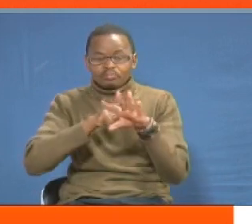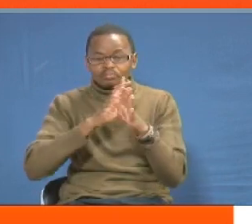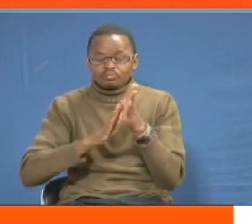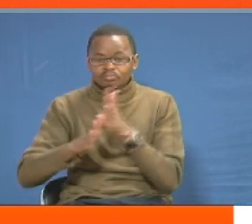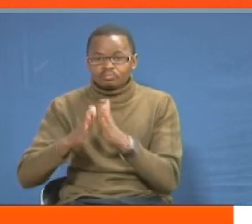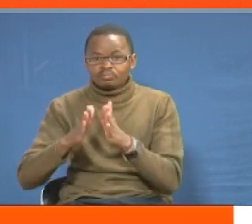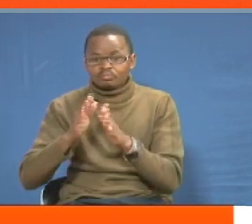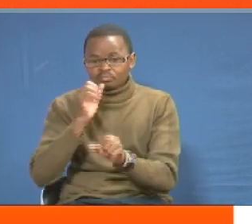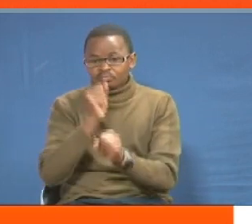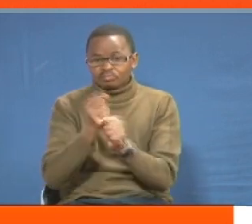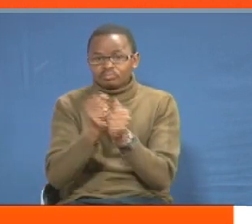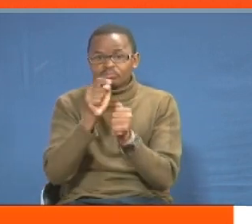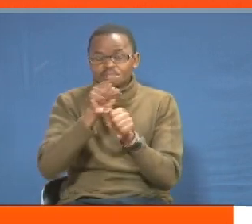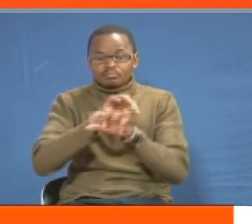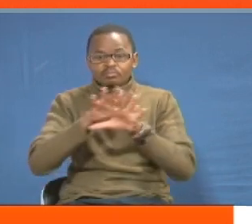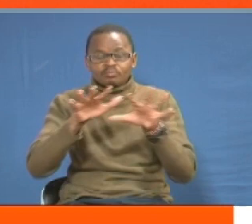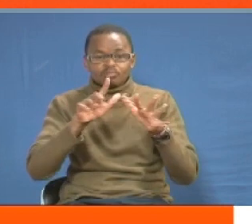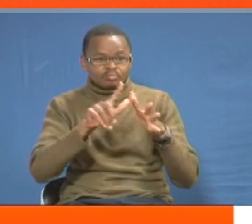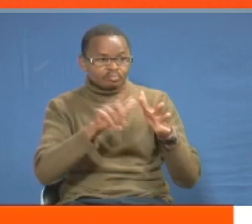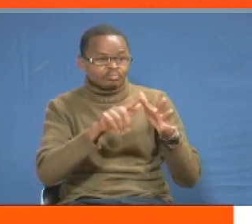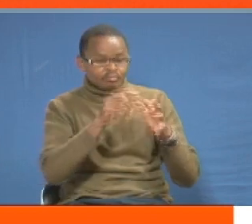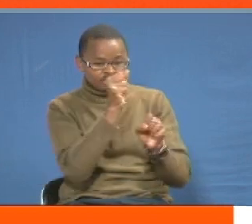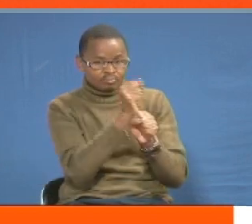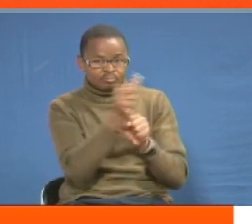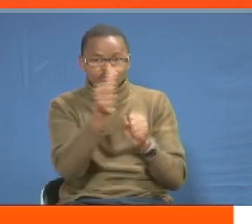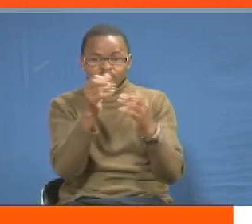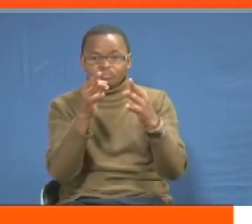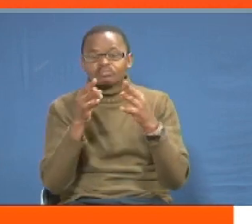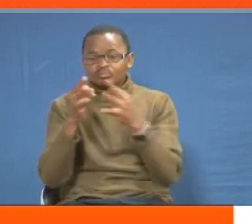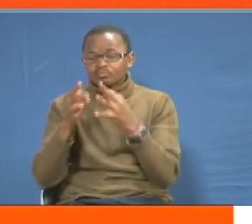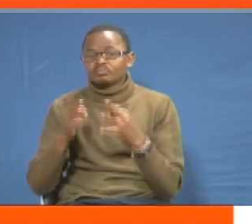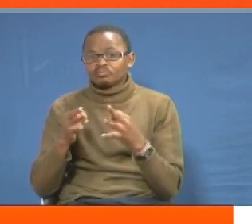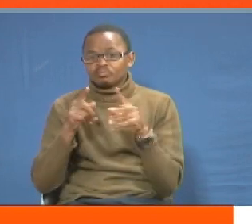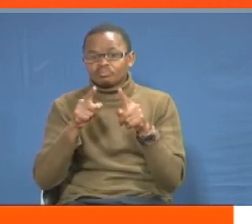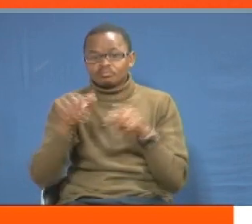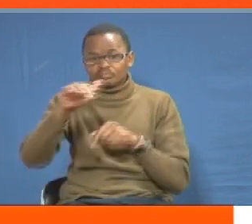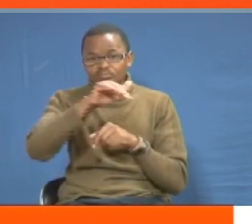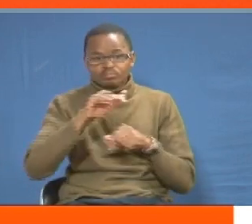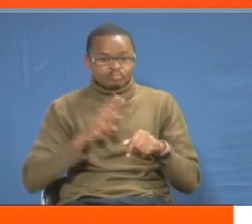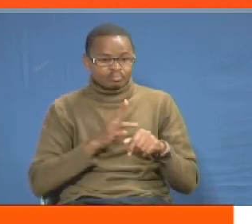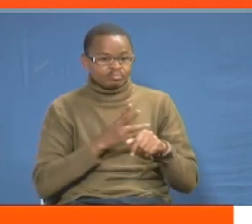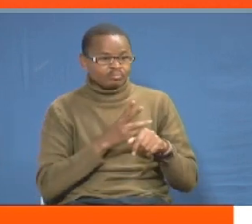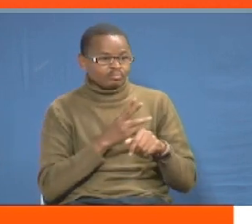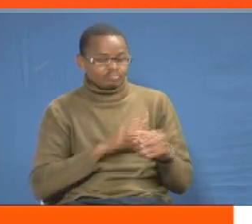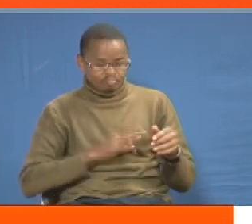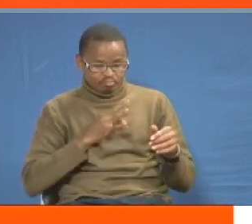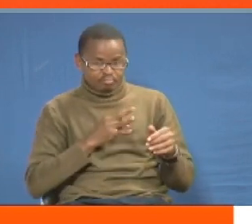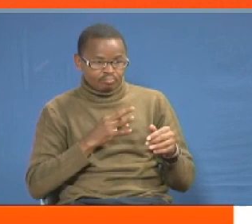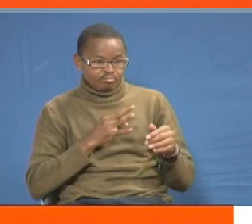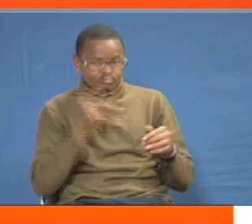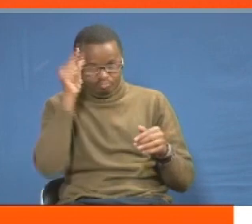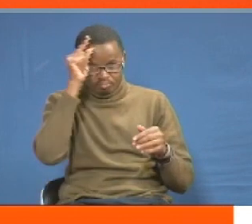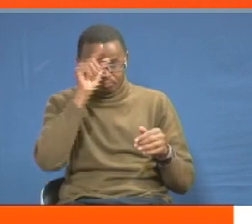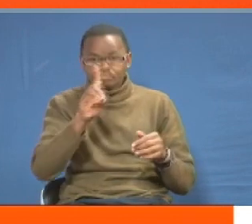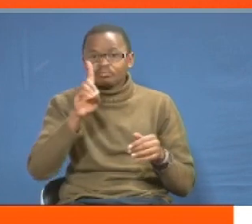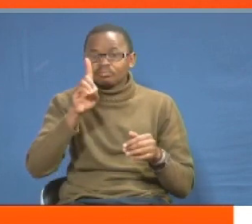when you're planning. They will work with you to distribute. They will work with you on the accountability. This is an area that we still feel